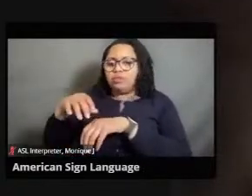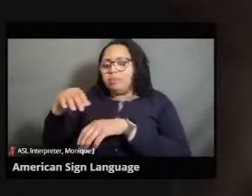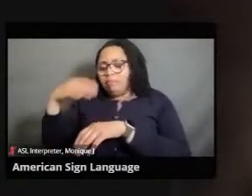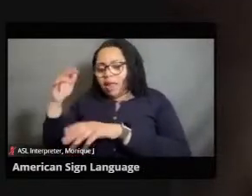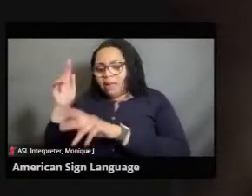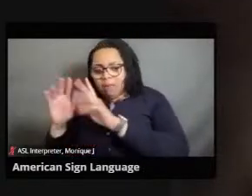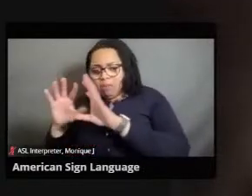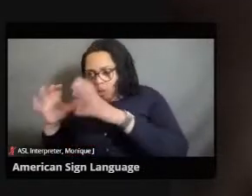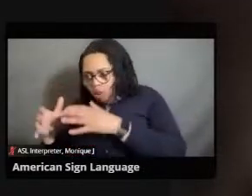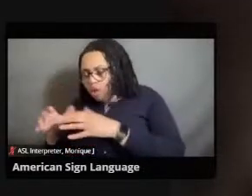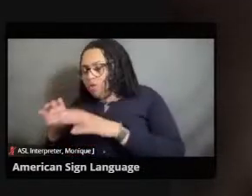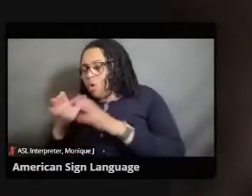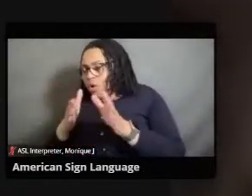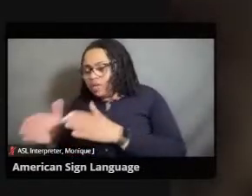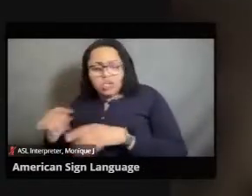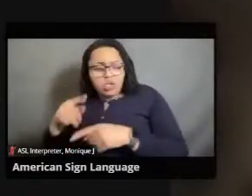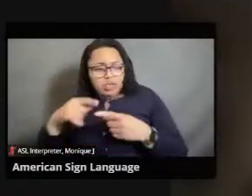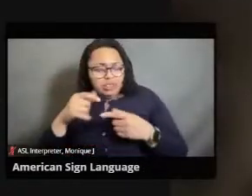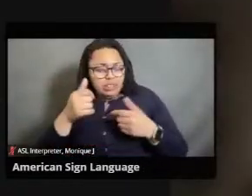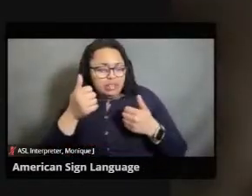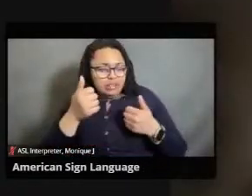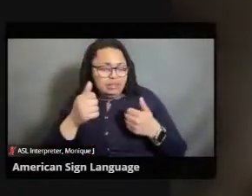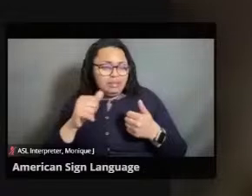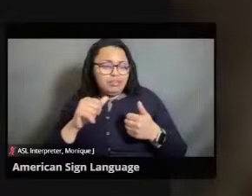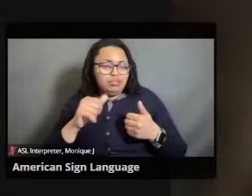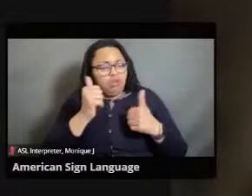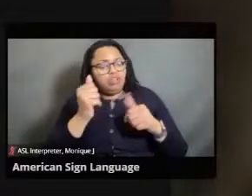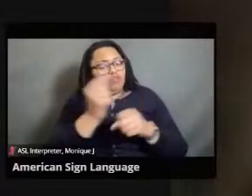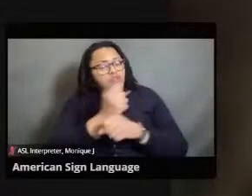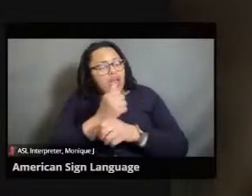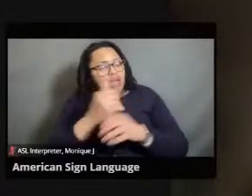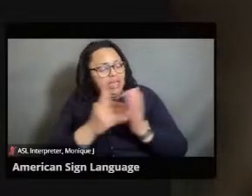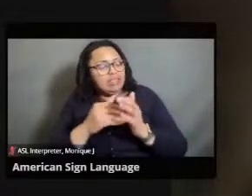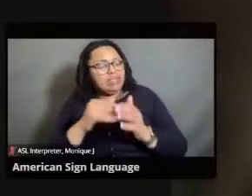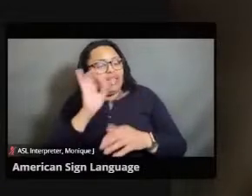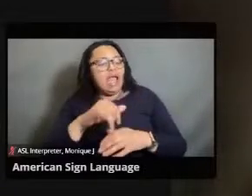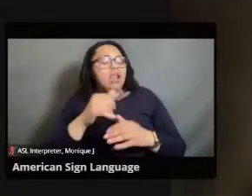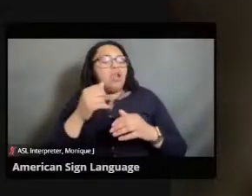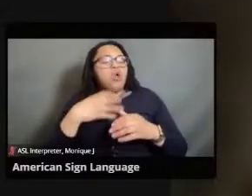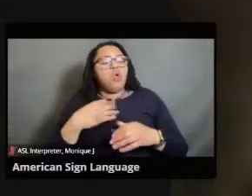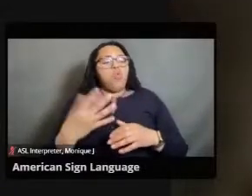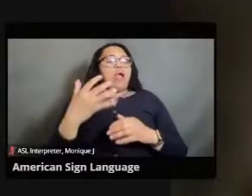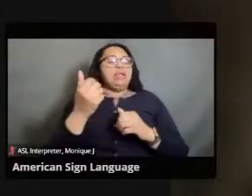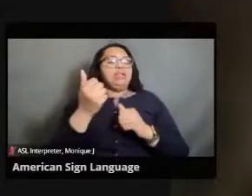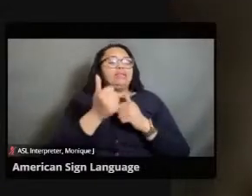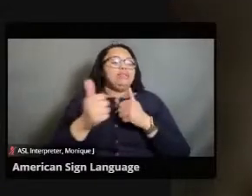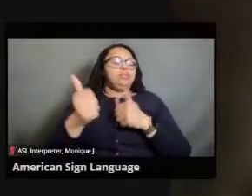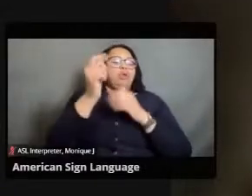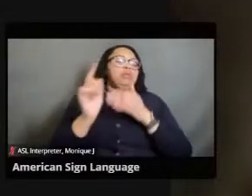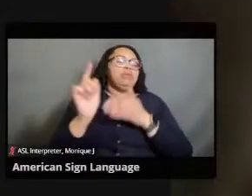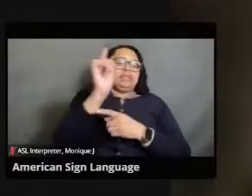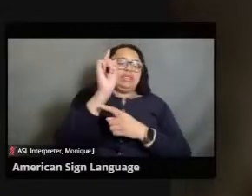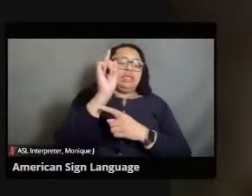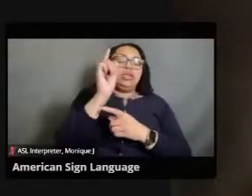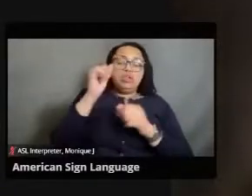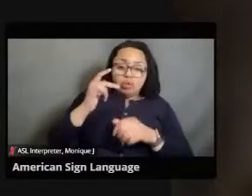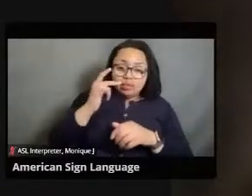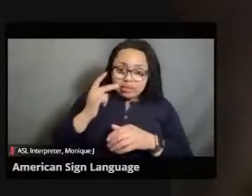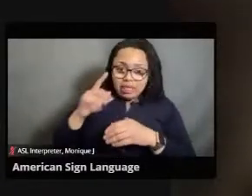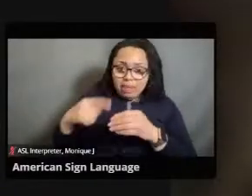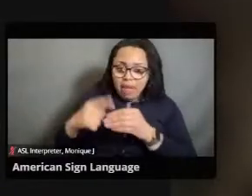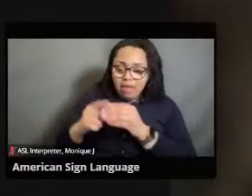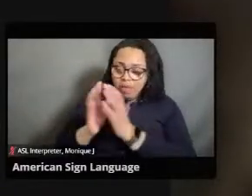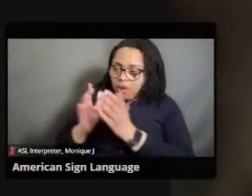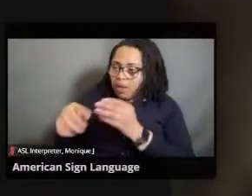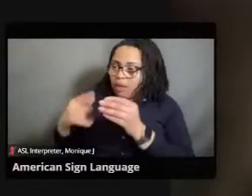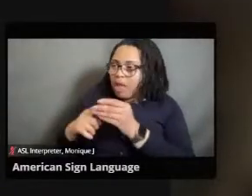the eyebrows of white supremacy and injustice, you can find Hooks plotting, scheming, and dreaming, but most of all, loving on